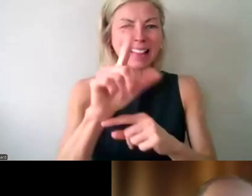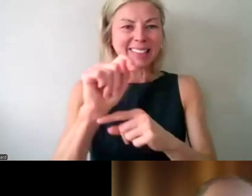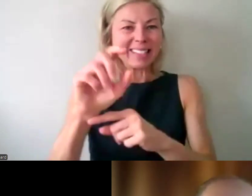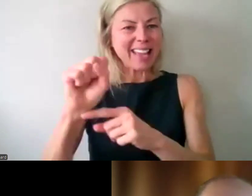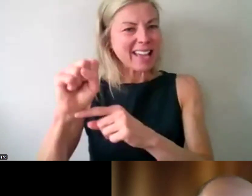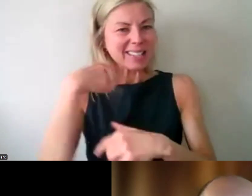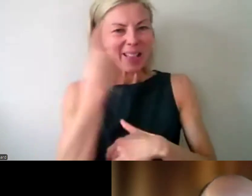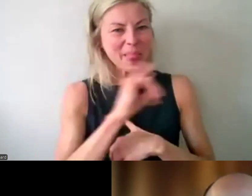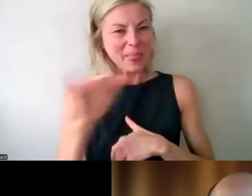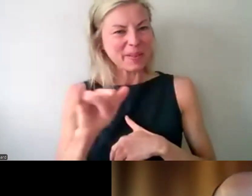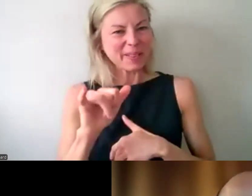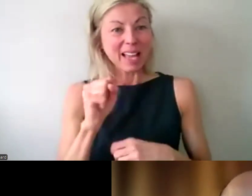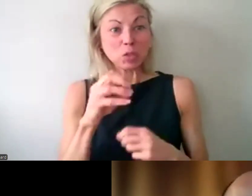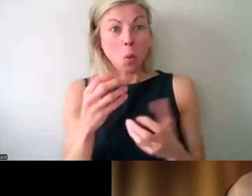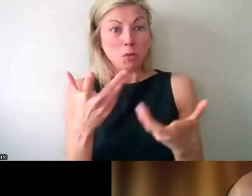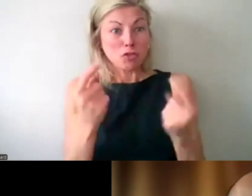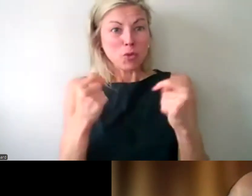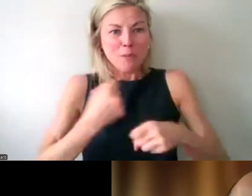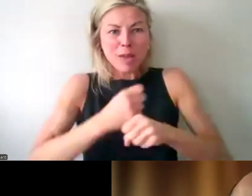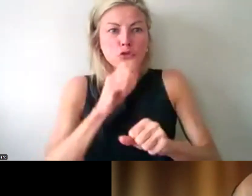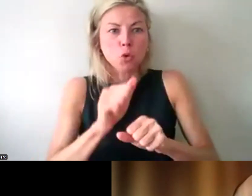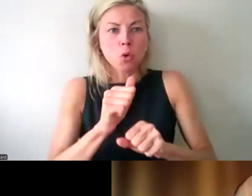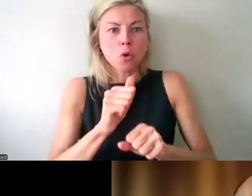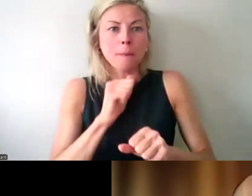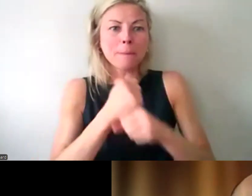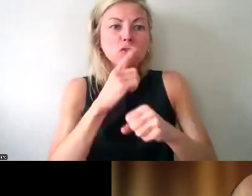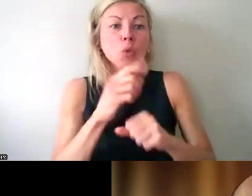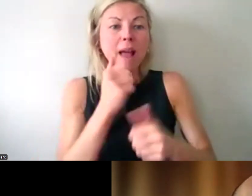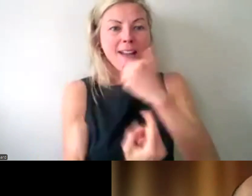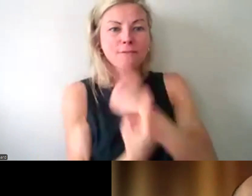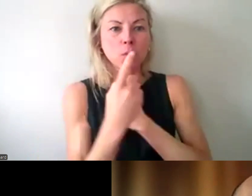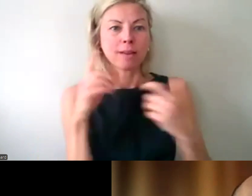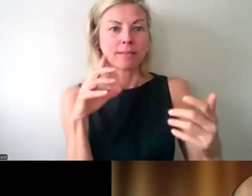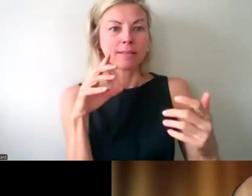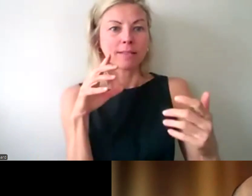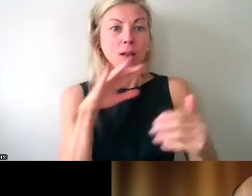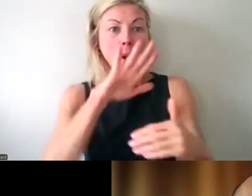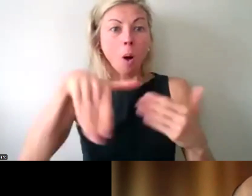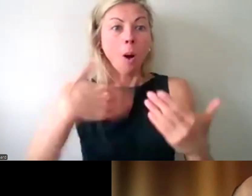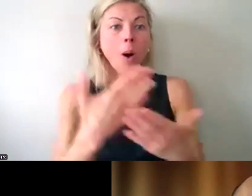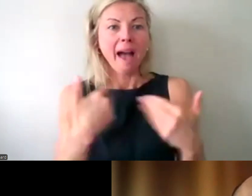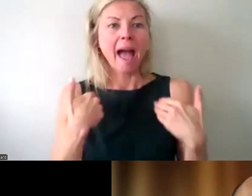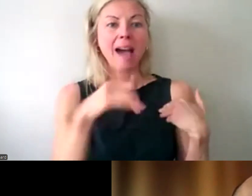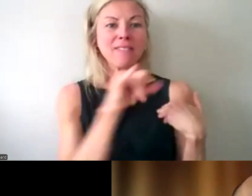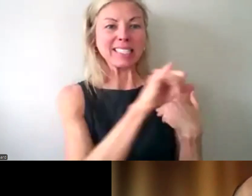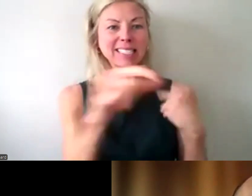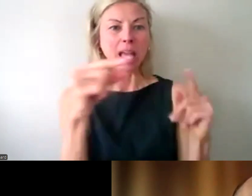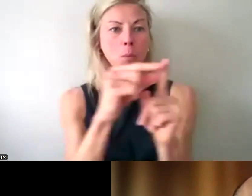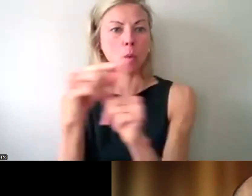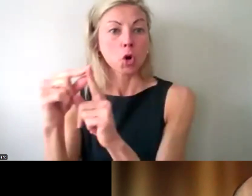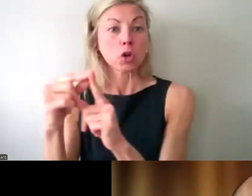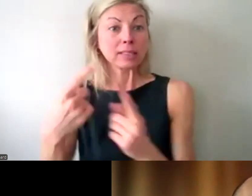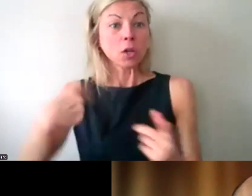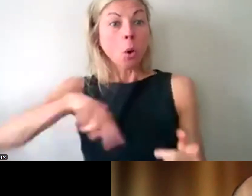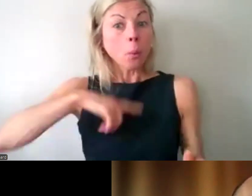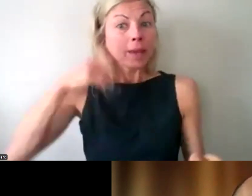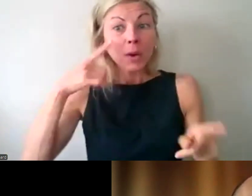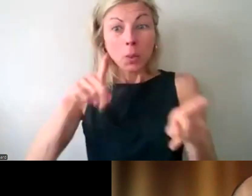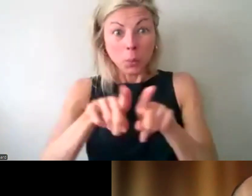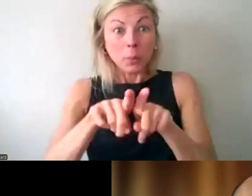on the same nomenclature to think about I think we agree on the problem. It's just making sure that we're all